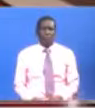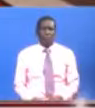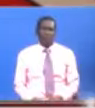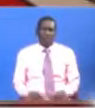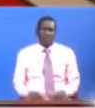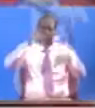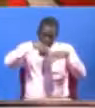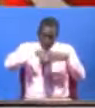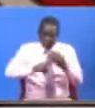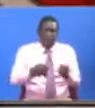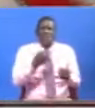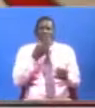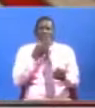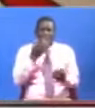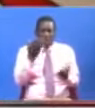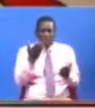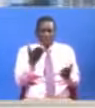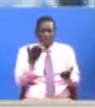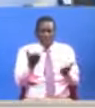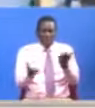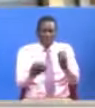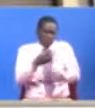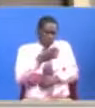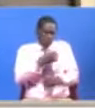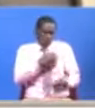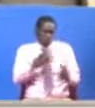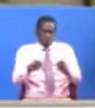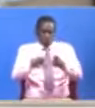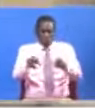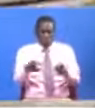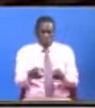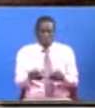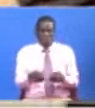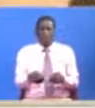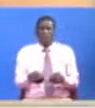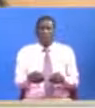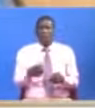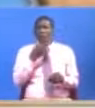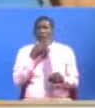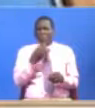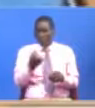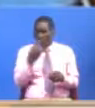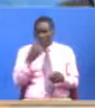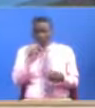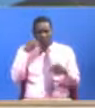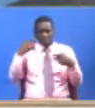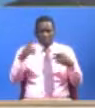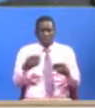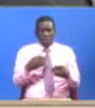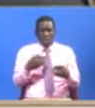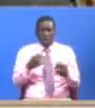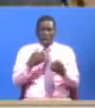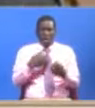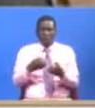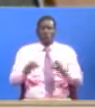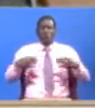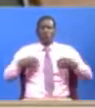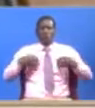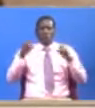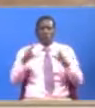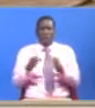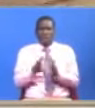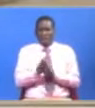Inside the male clinical consultation room, the man attending to the patients was in plain clothes, and he had to